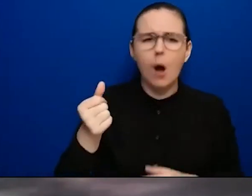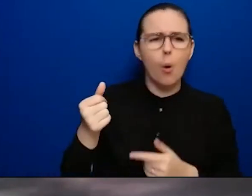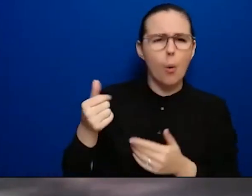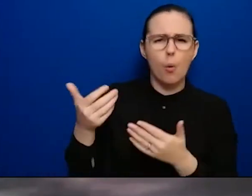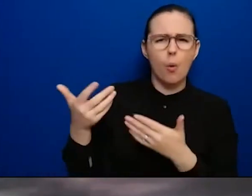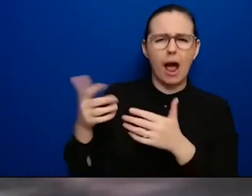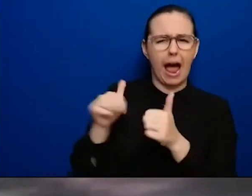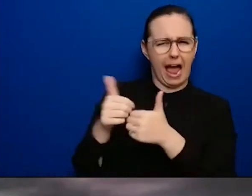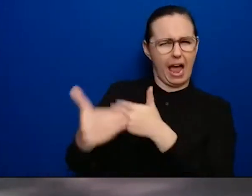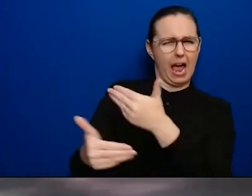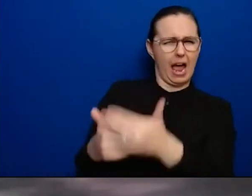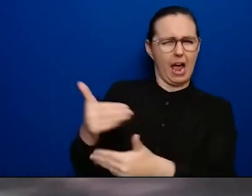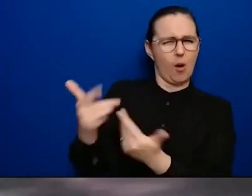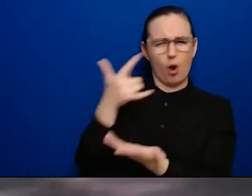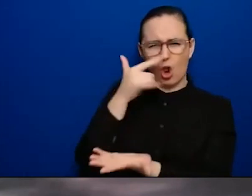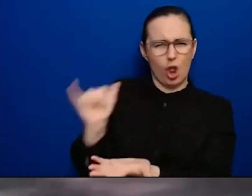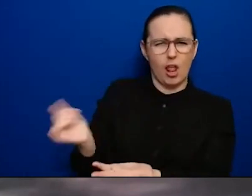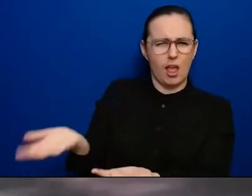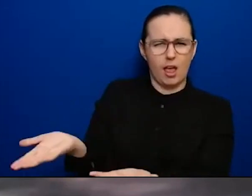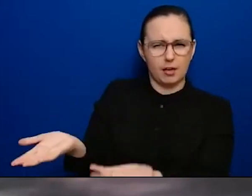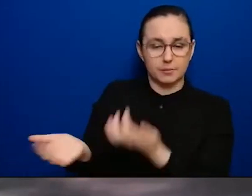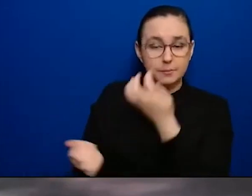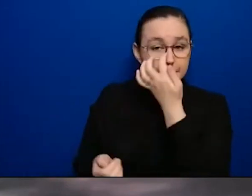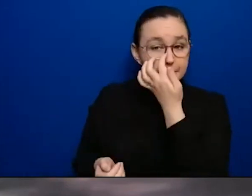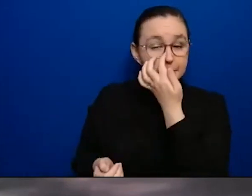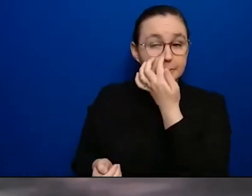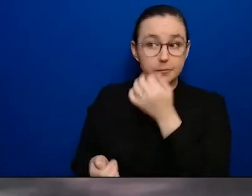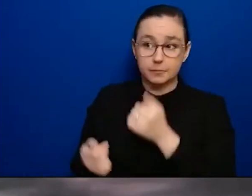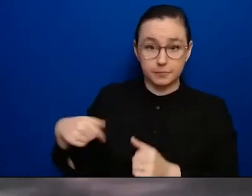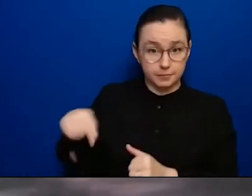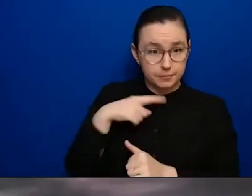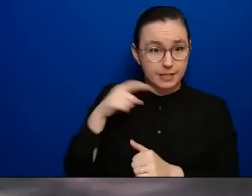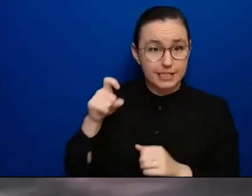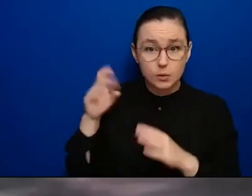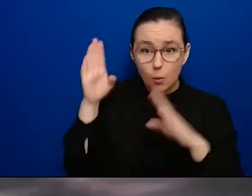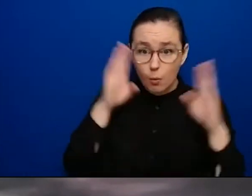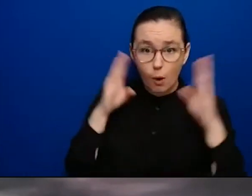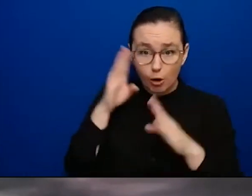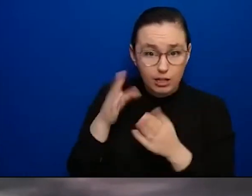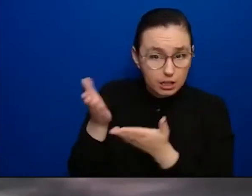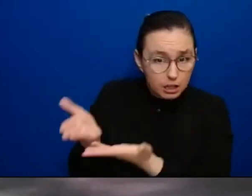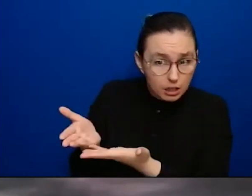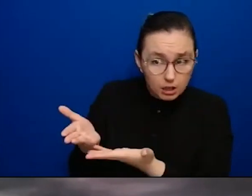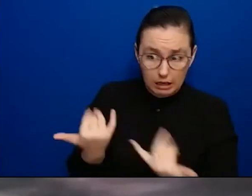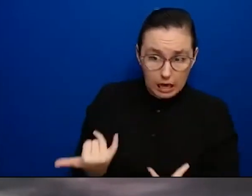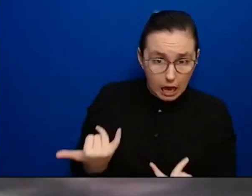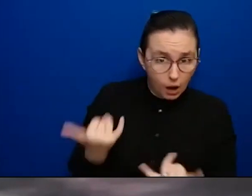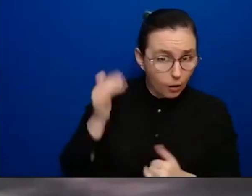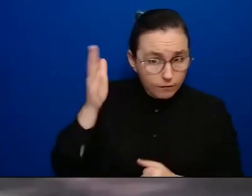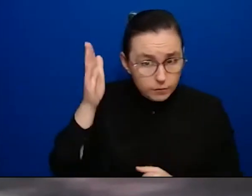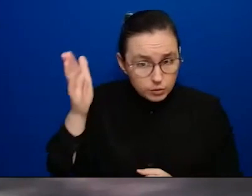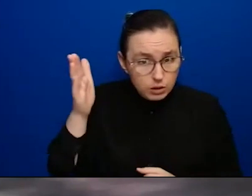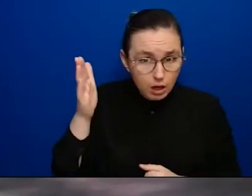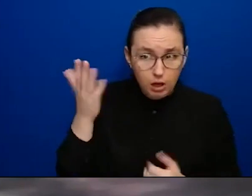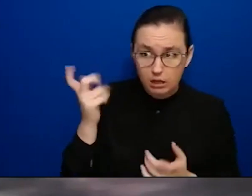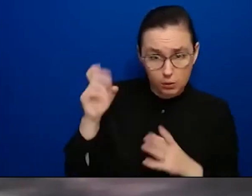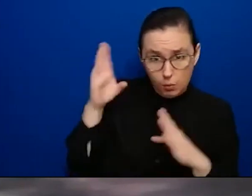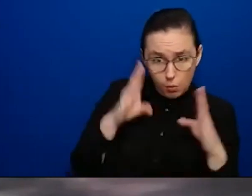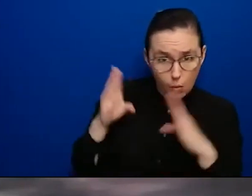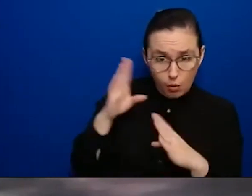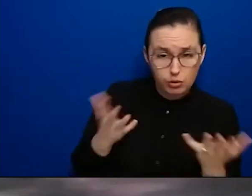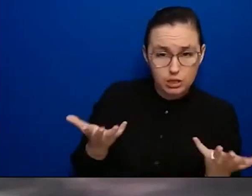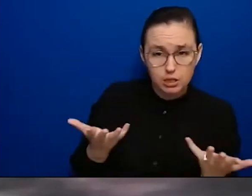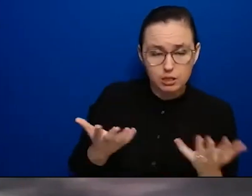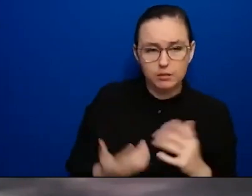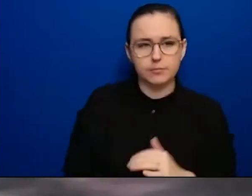itself? And how worried do we need to be about that, not only today, but in the days ahead? Please. Yeah, that's a great